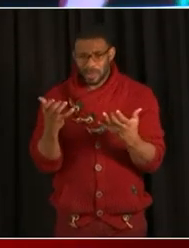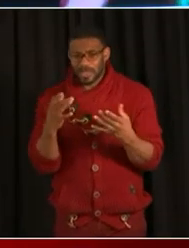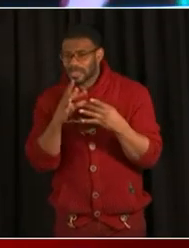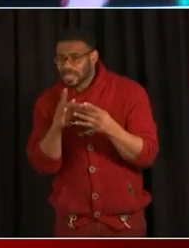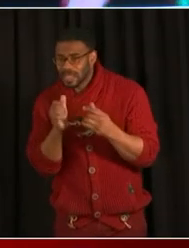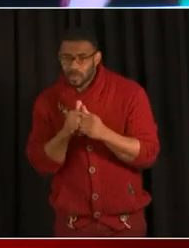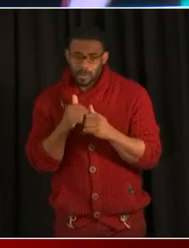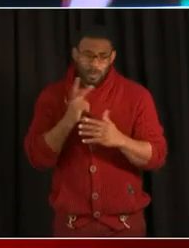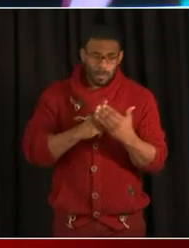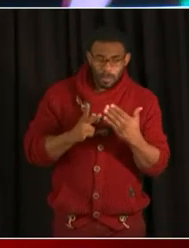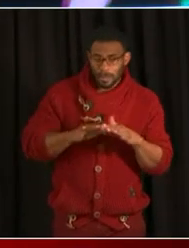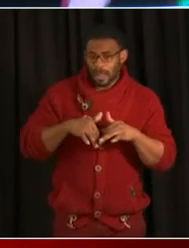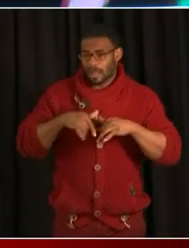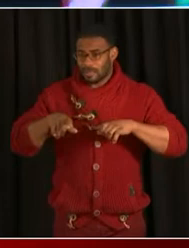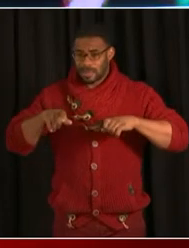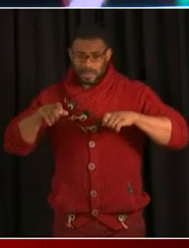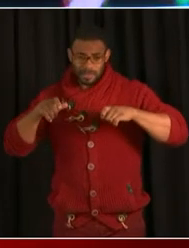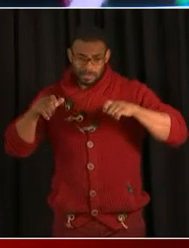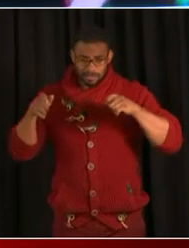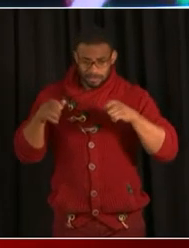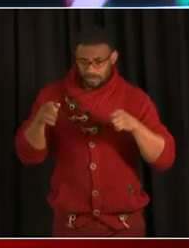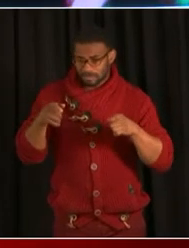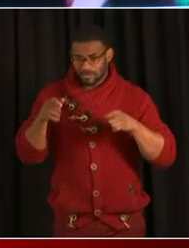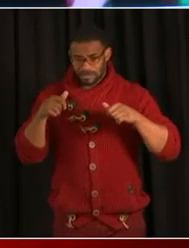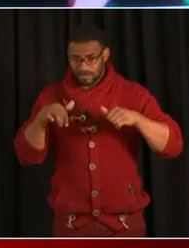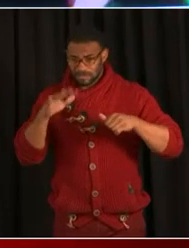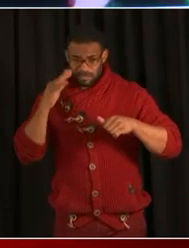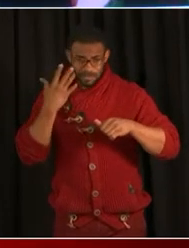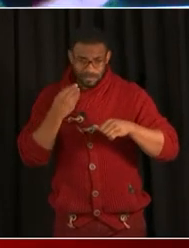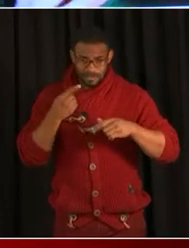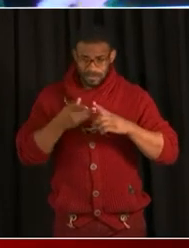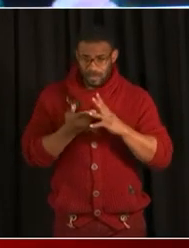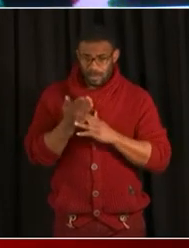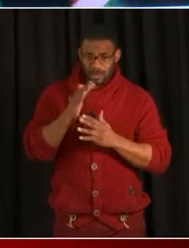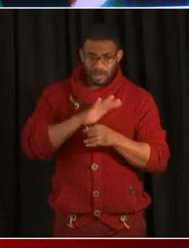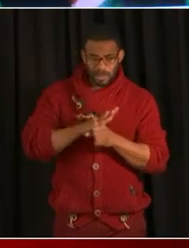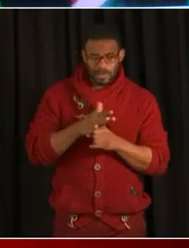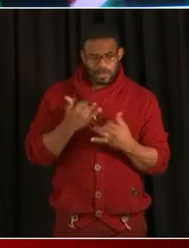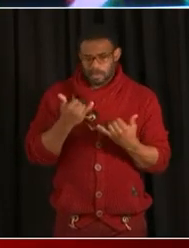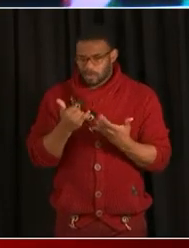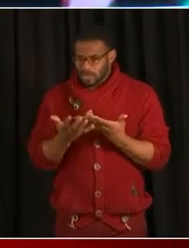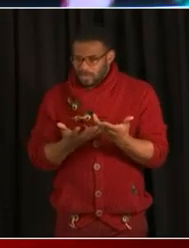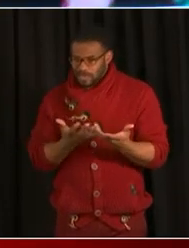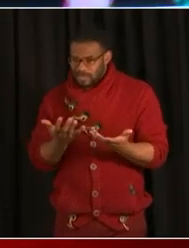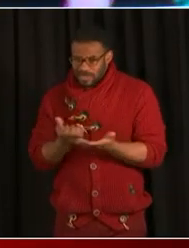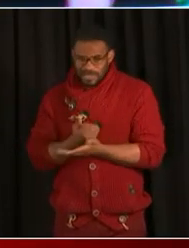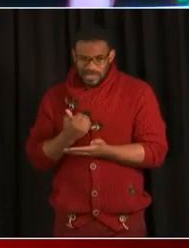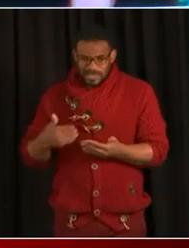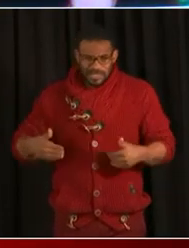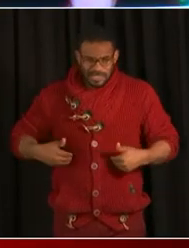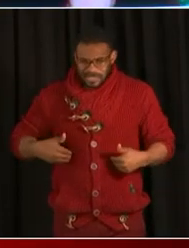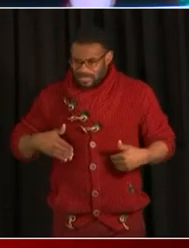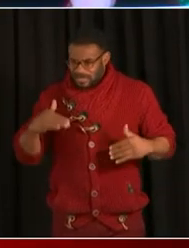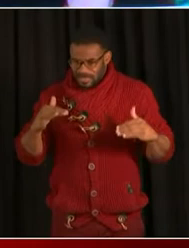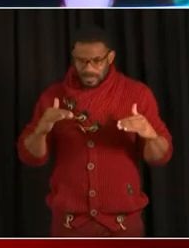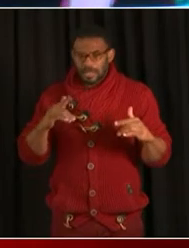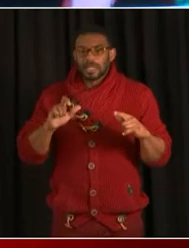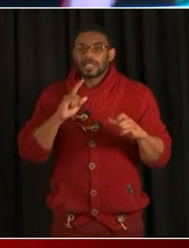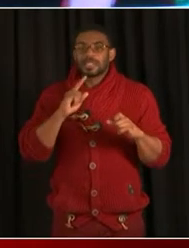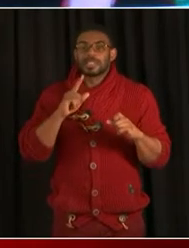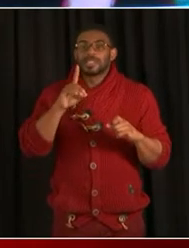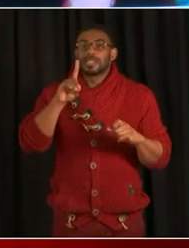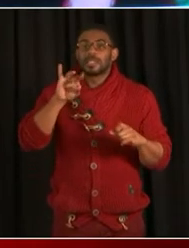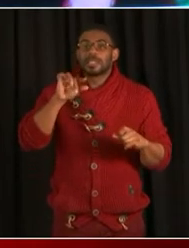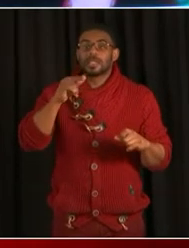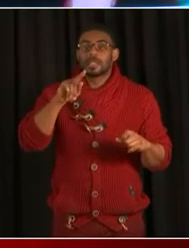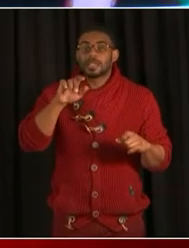they wanted to say with their programs, having weathered this pandemic and still trying to gain their sense of gravity. So this is a